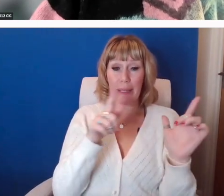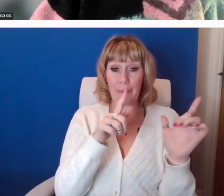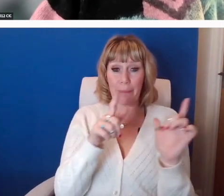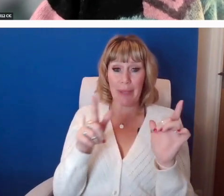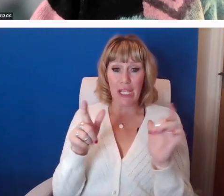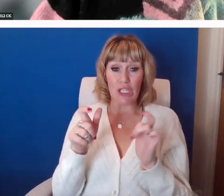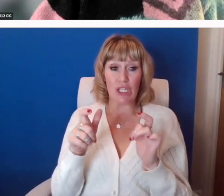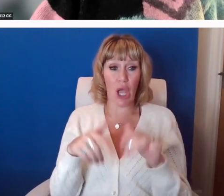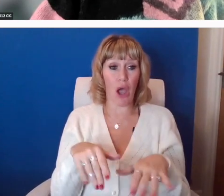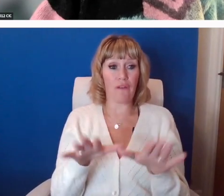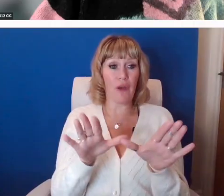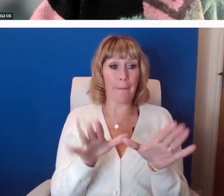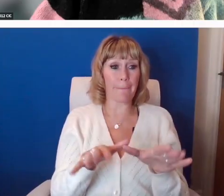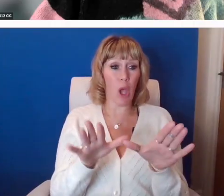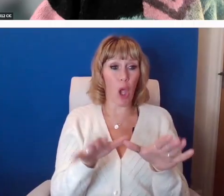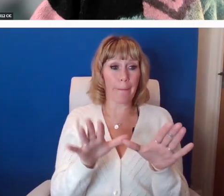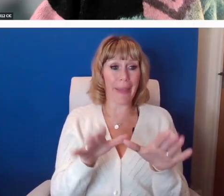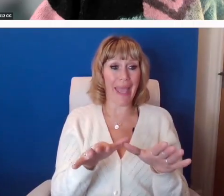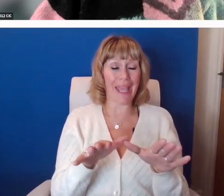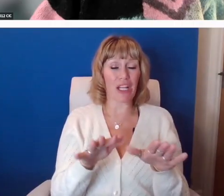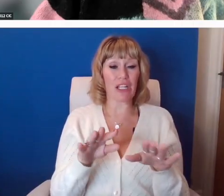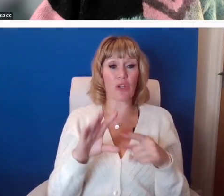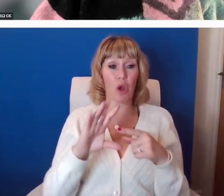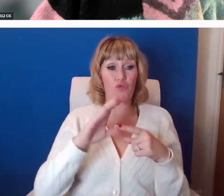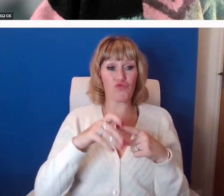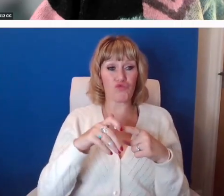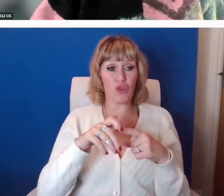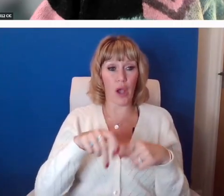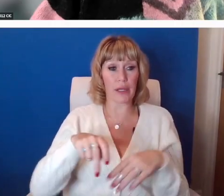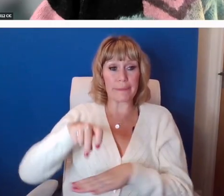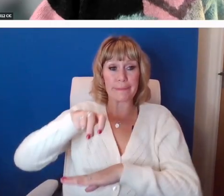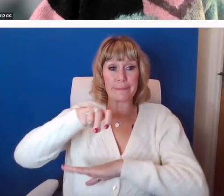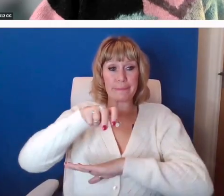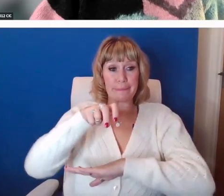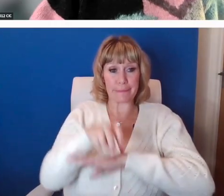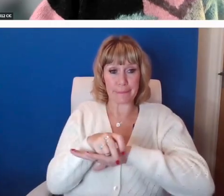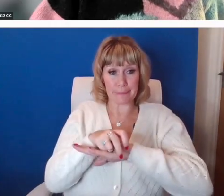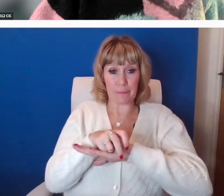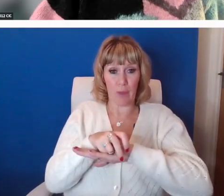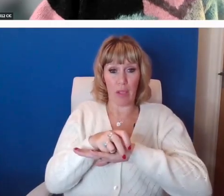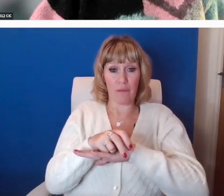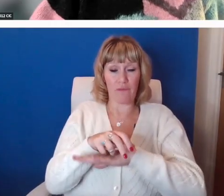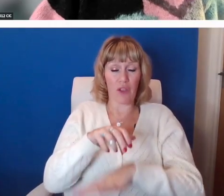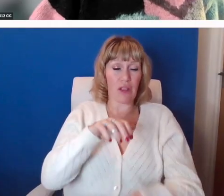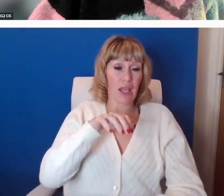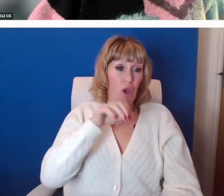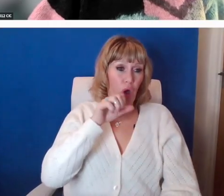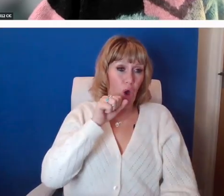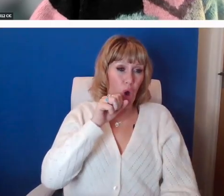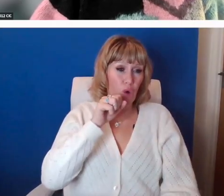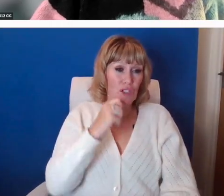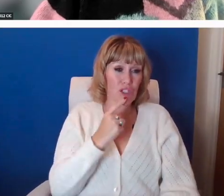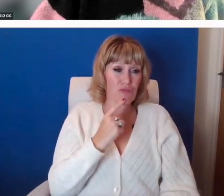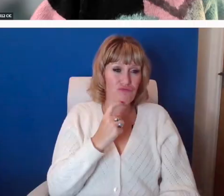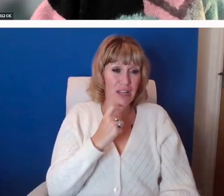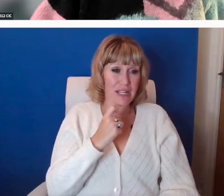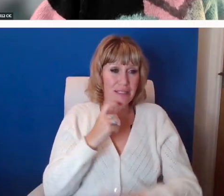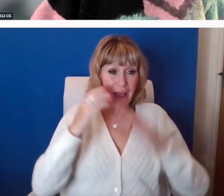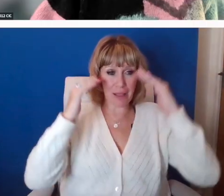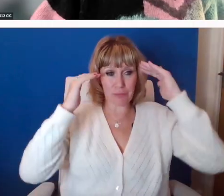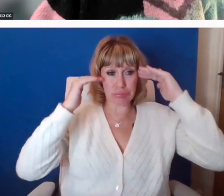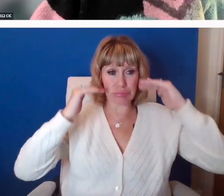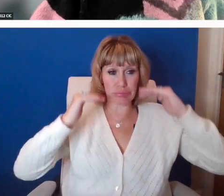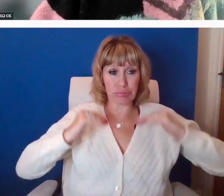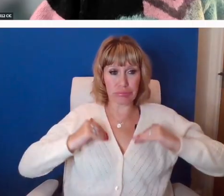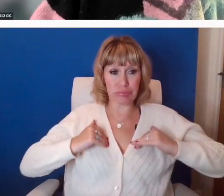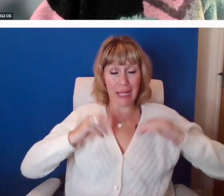to sea. She's got long, goldy red hair, and the sea, it's like a bay. So you've got